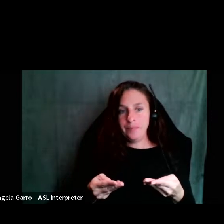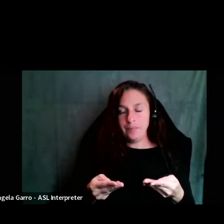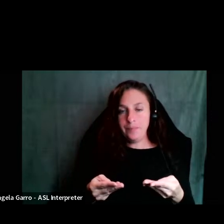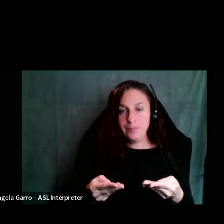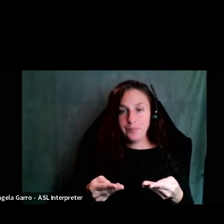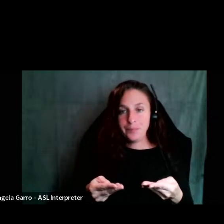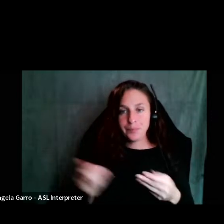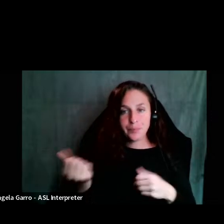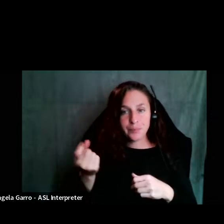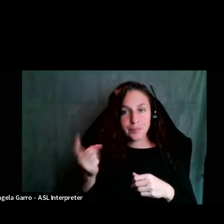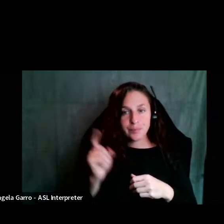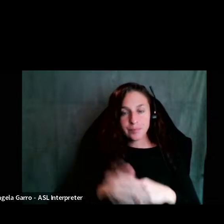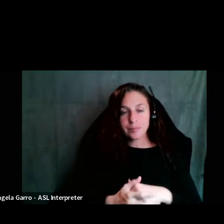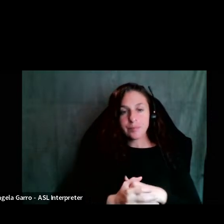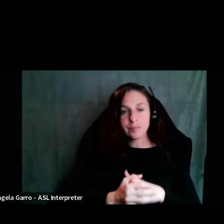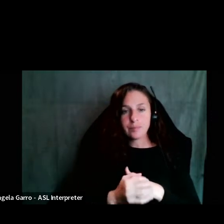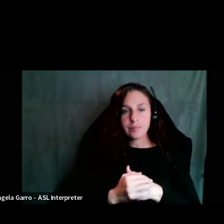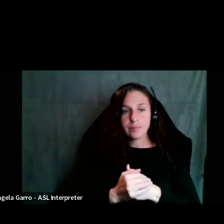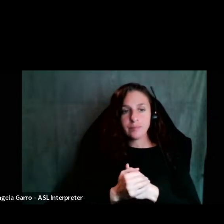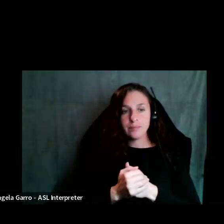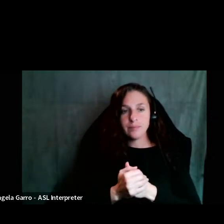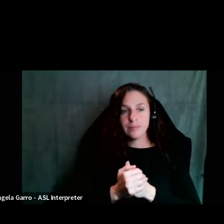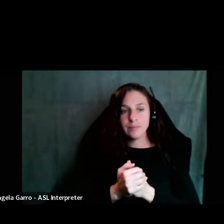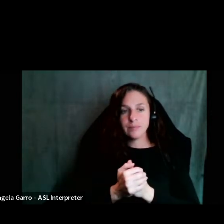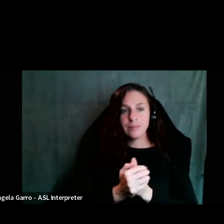Just a moment. Sure.